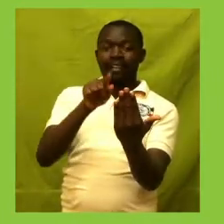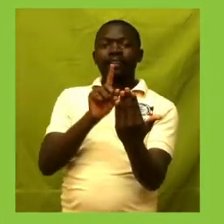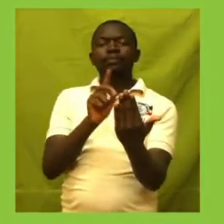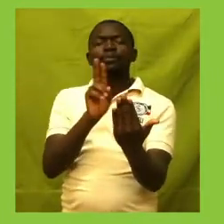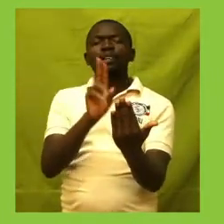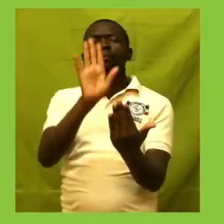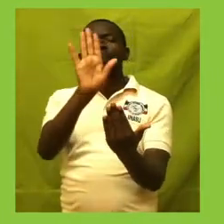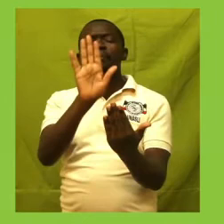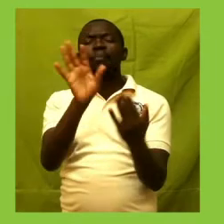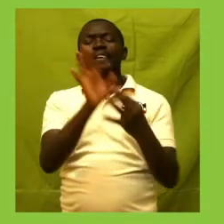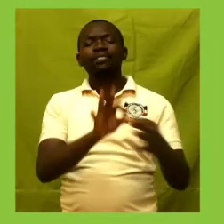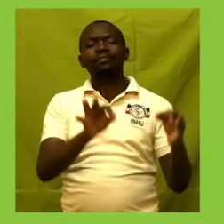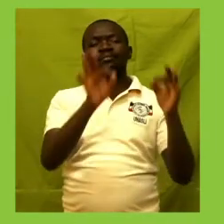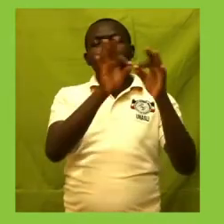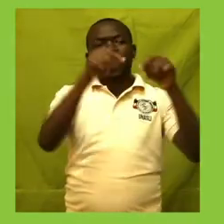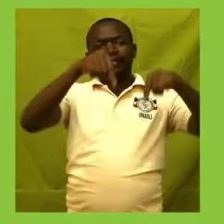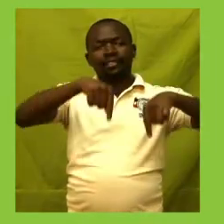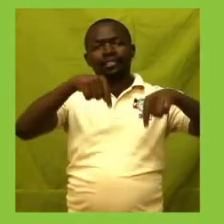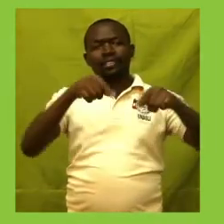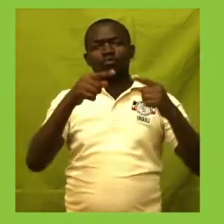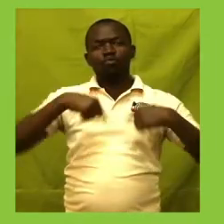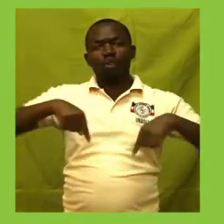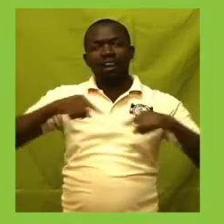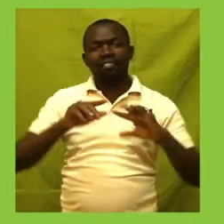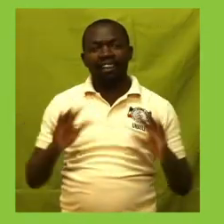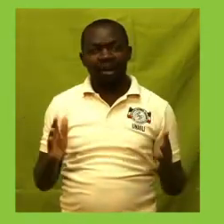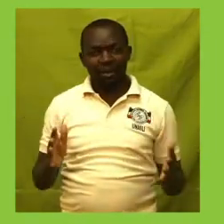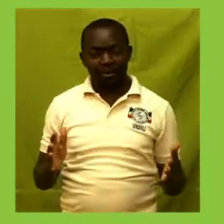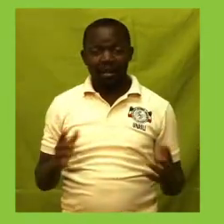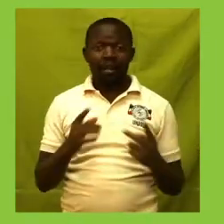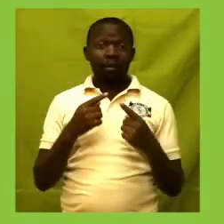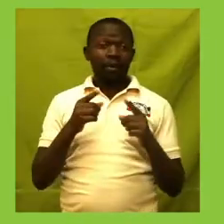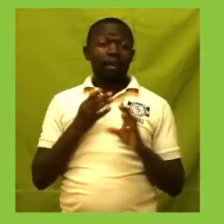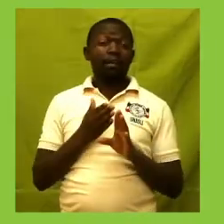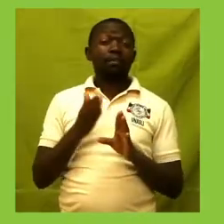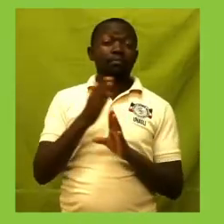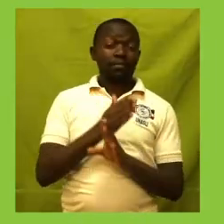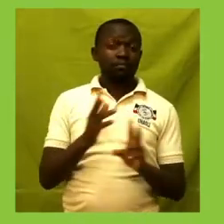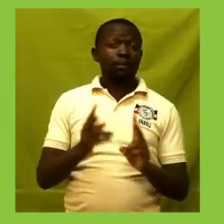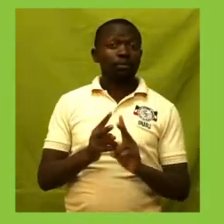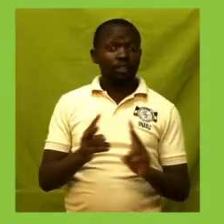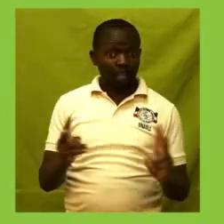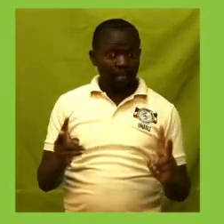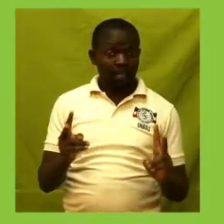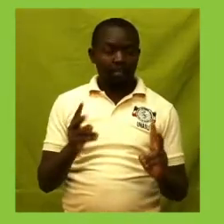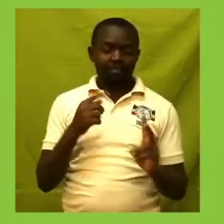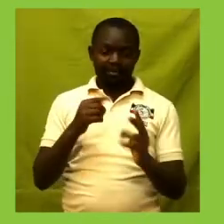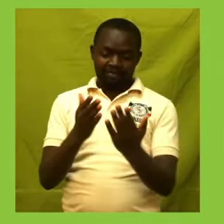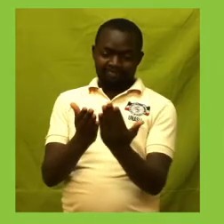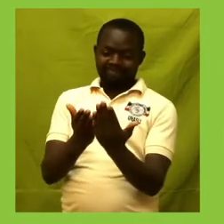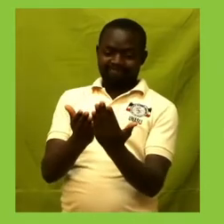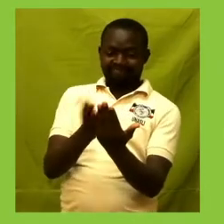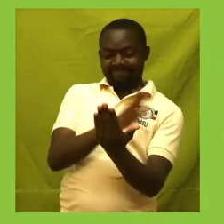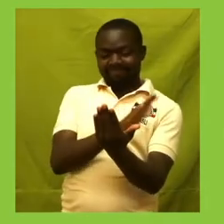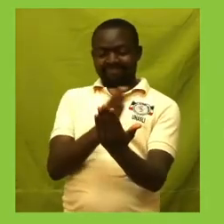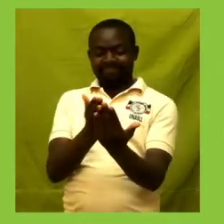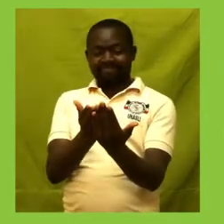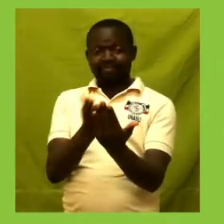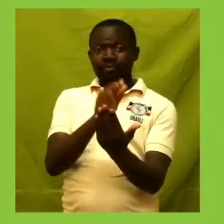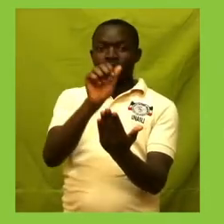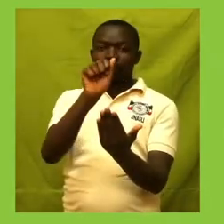about their uses to us. But before we start the water bodies, let's open